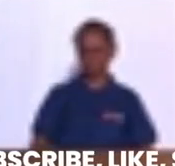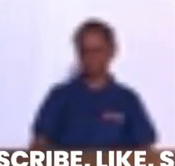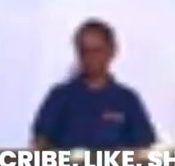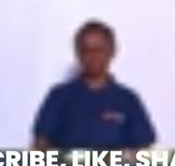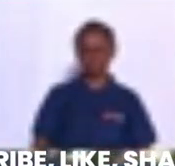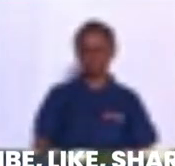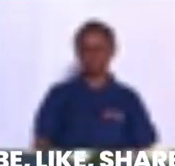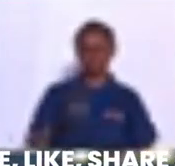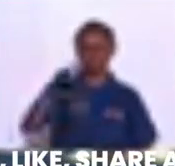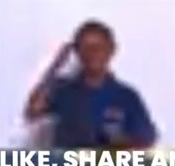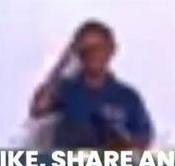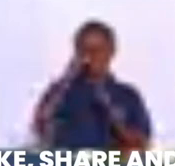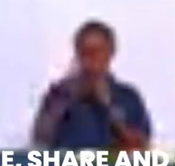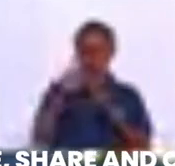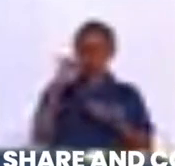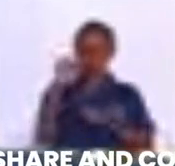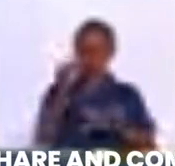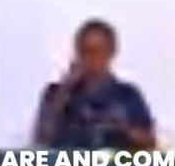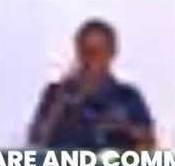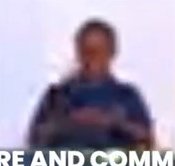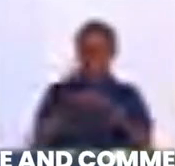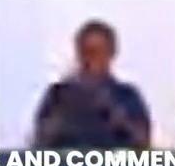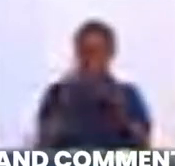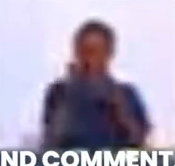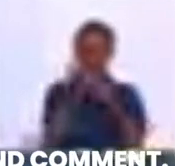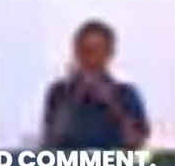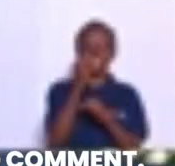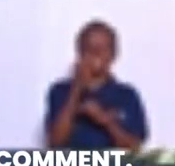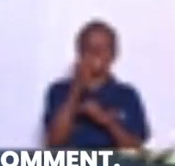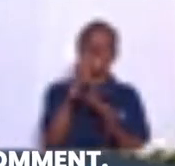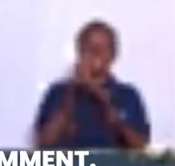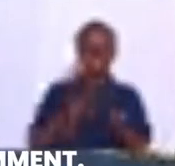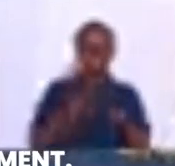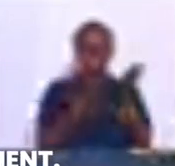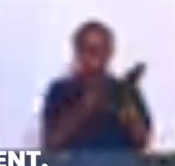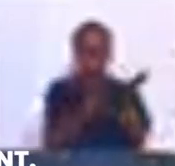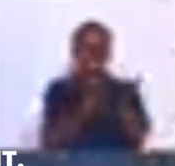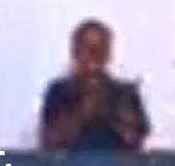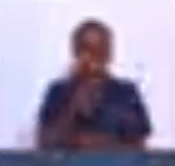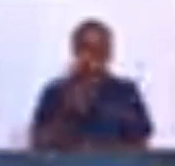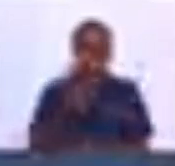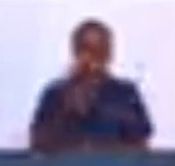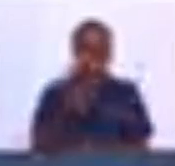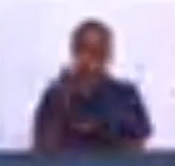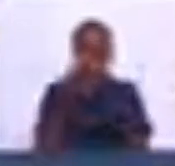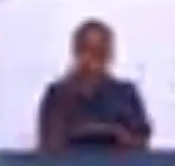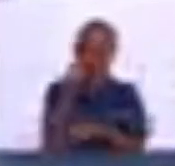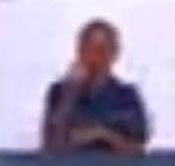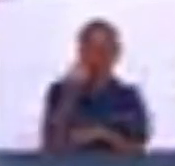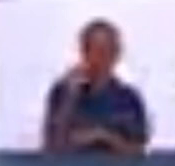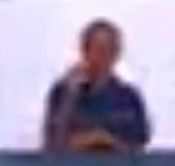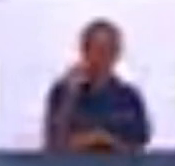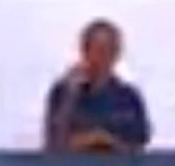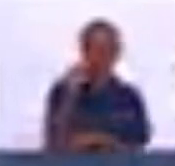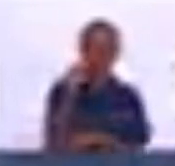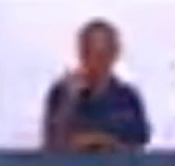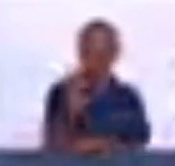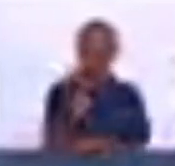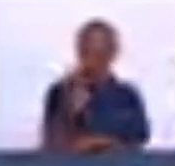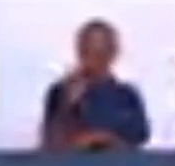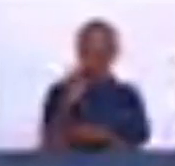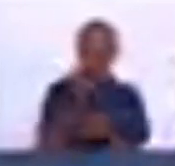are. I remember for the first time when I was doing these television presentations, I was in Mwanza and my wife was in Jerusalem.